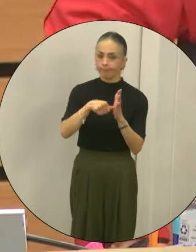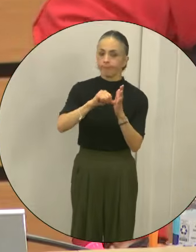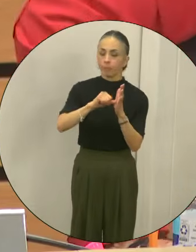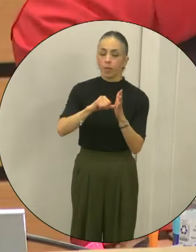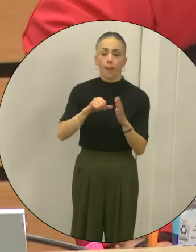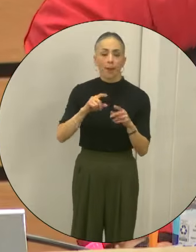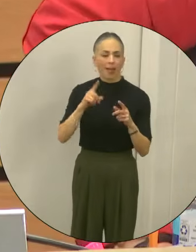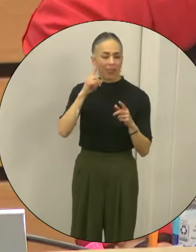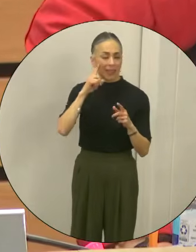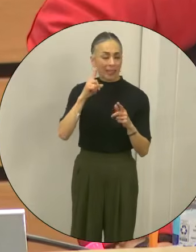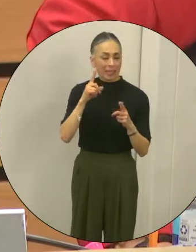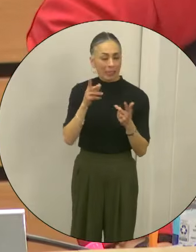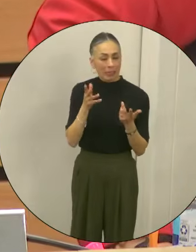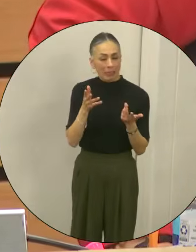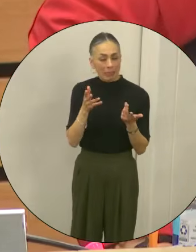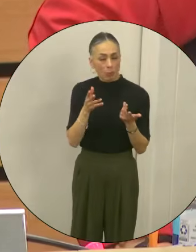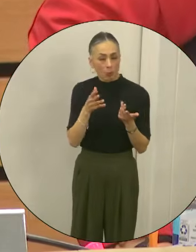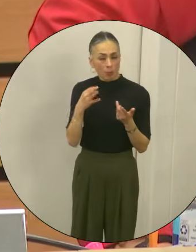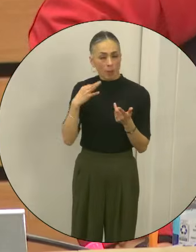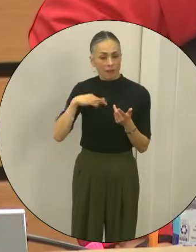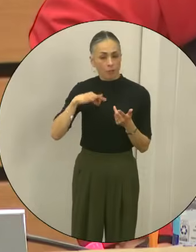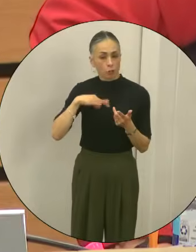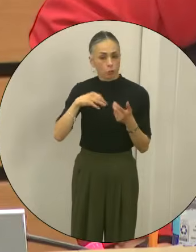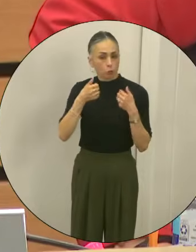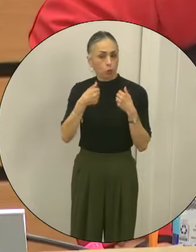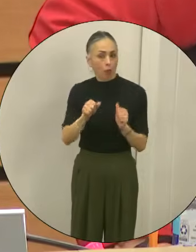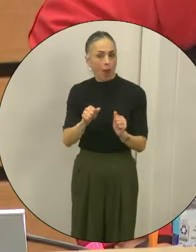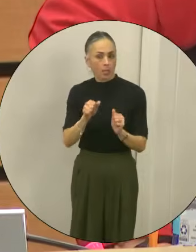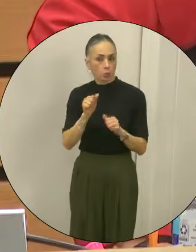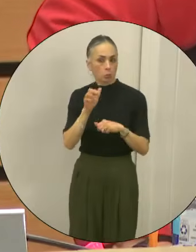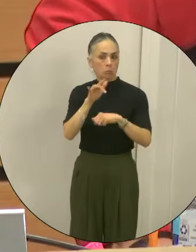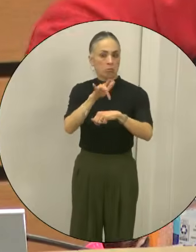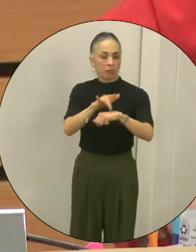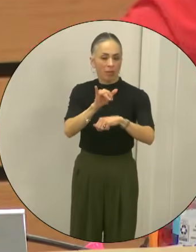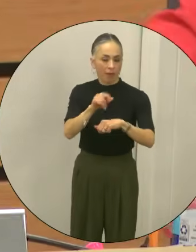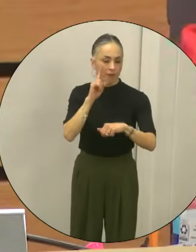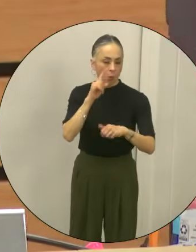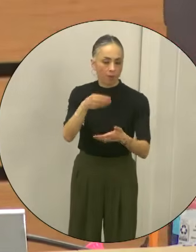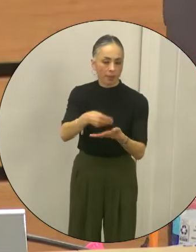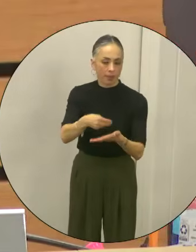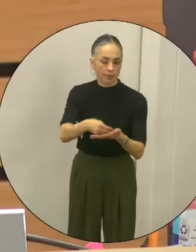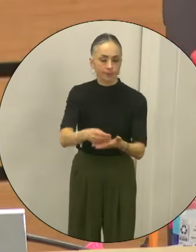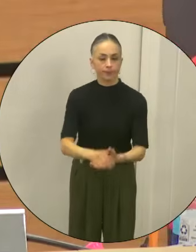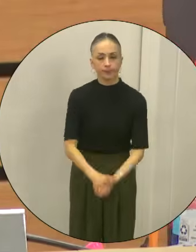that it wouldn't hurt us to try to go into that avenue of funding. Thank you.